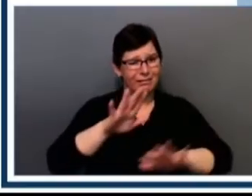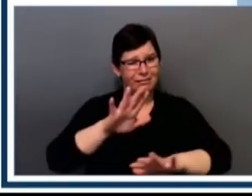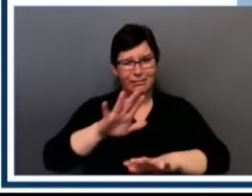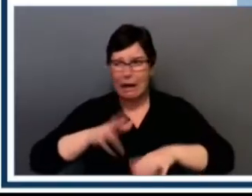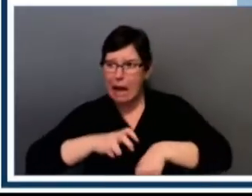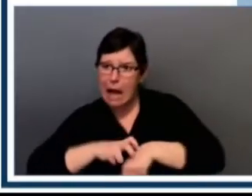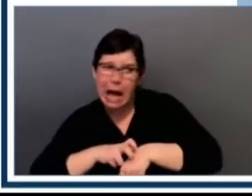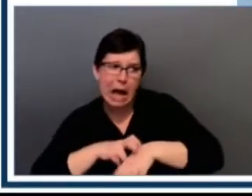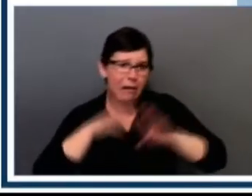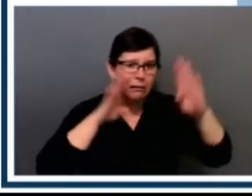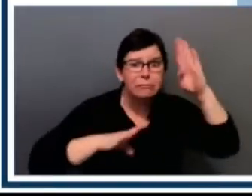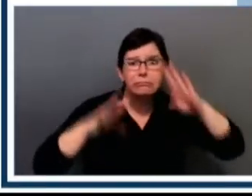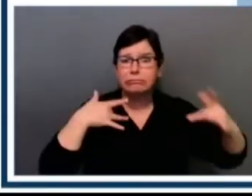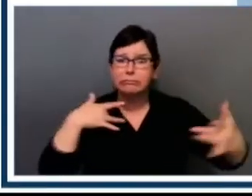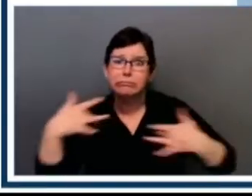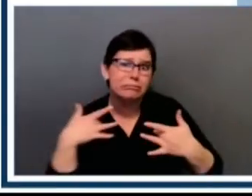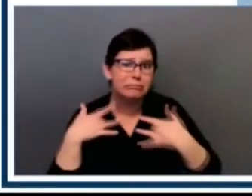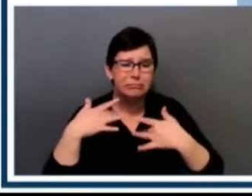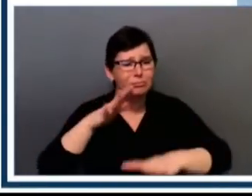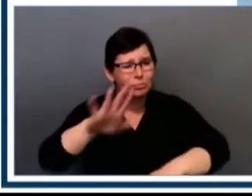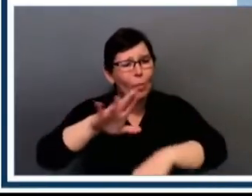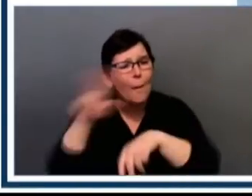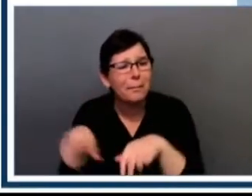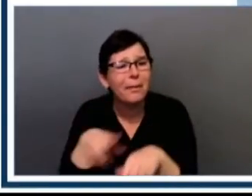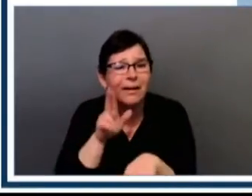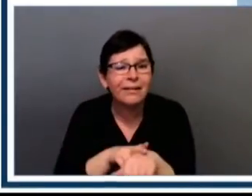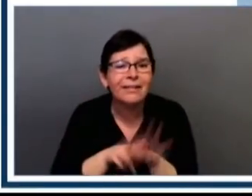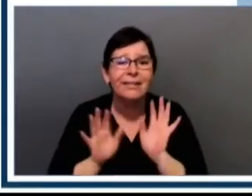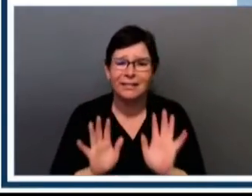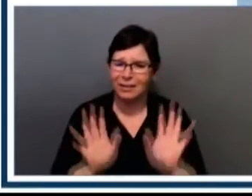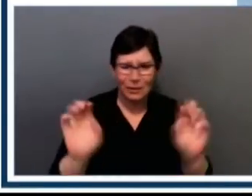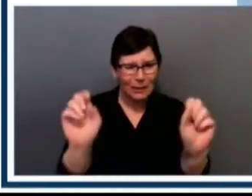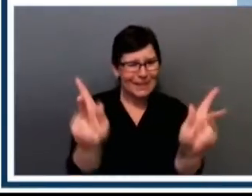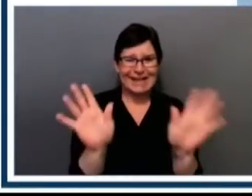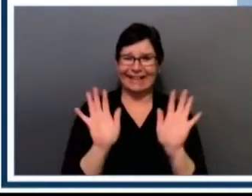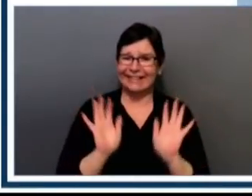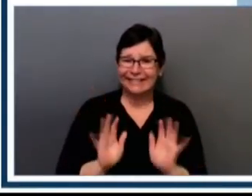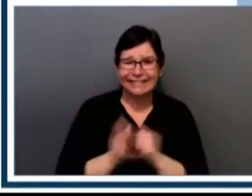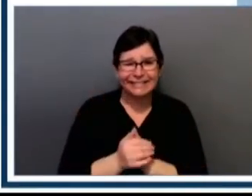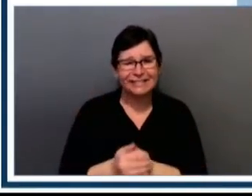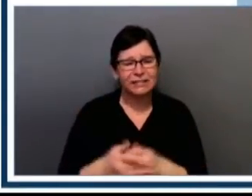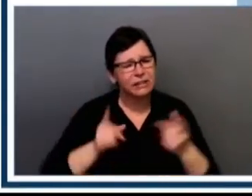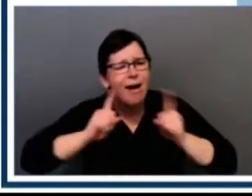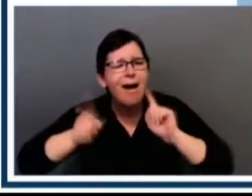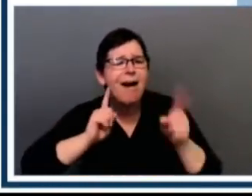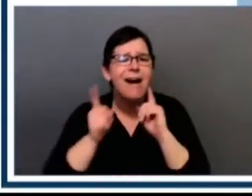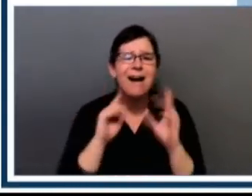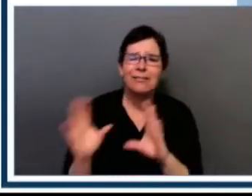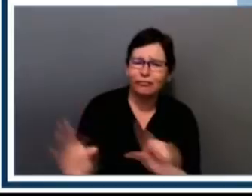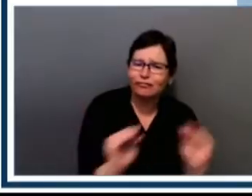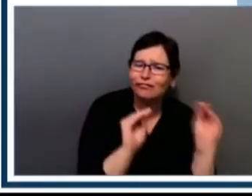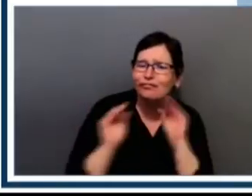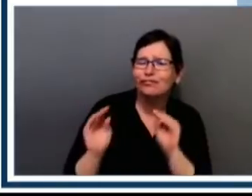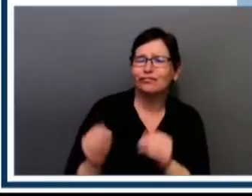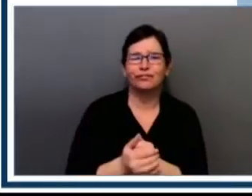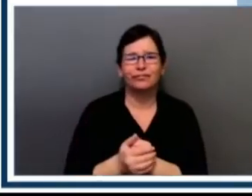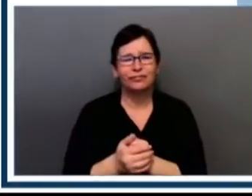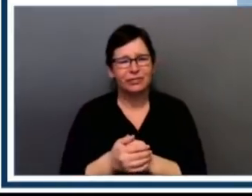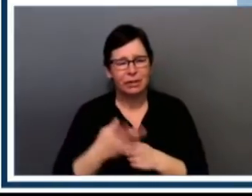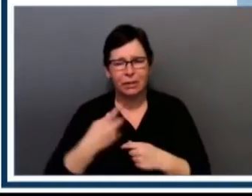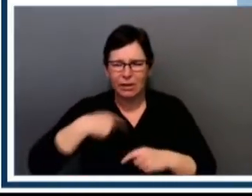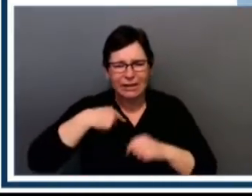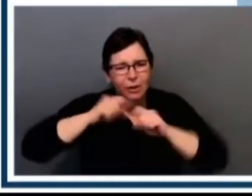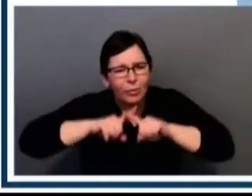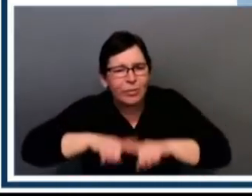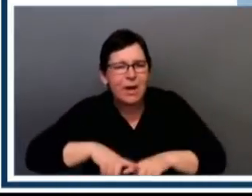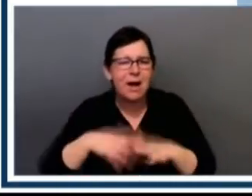rely on, there are people have lots of things that they can do in terms of what they do to minimize risk in their